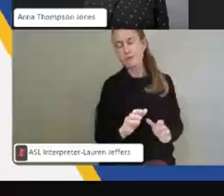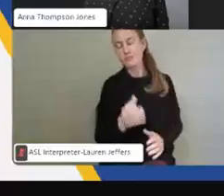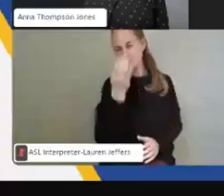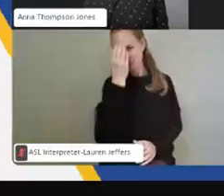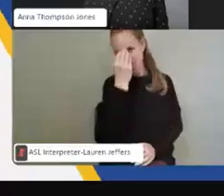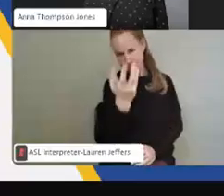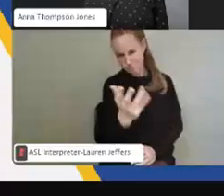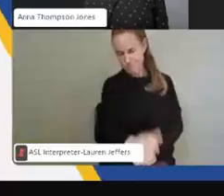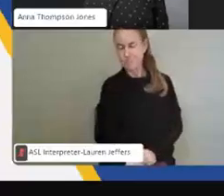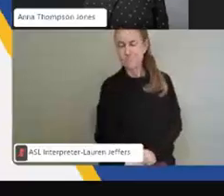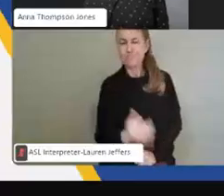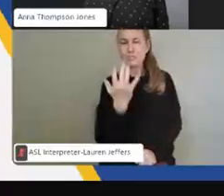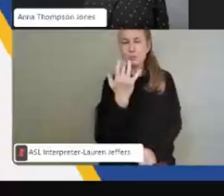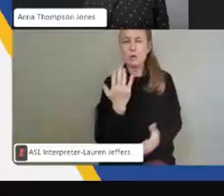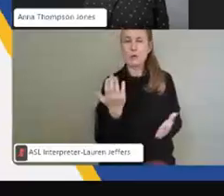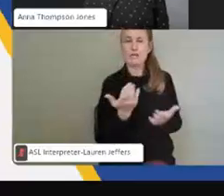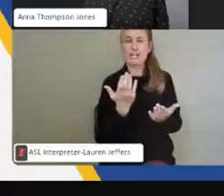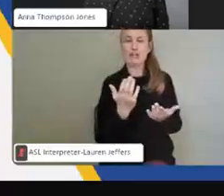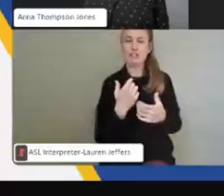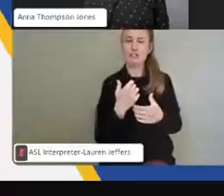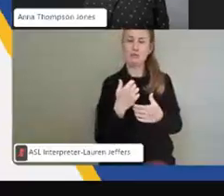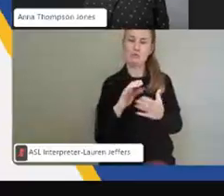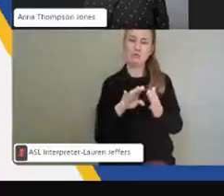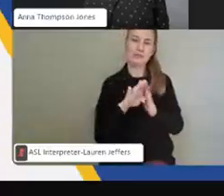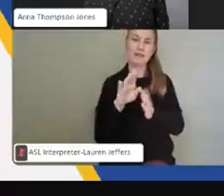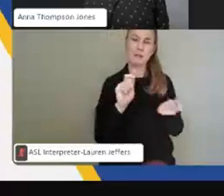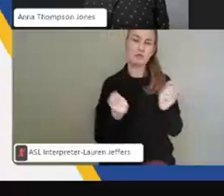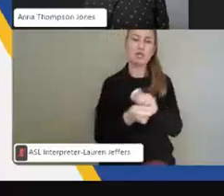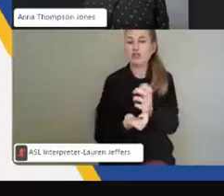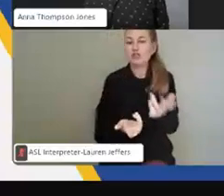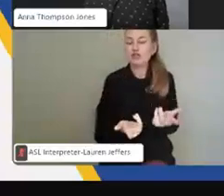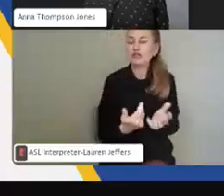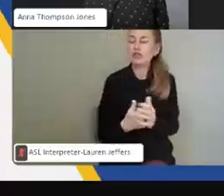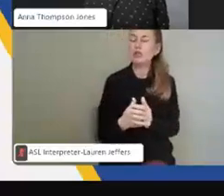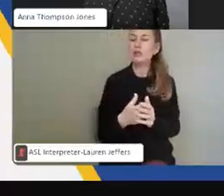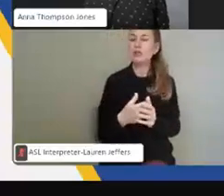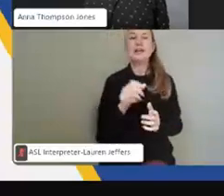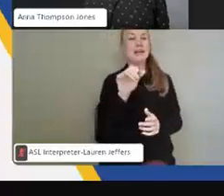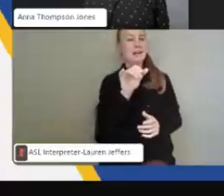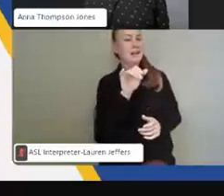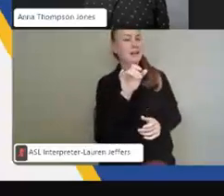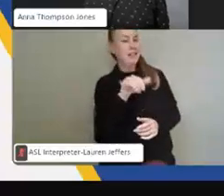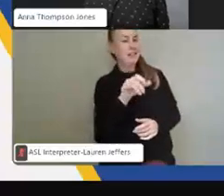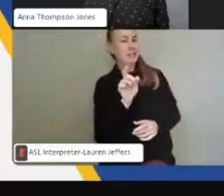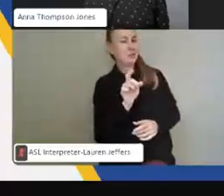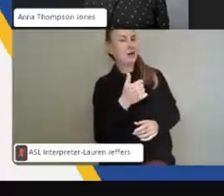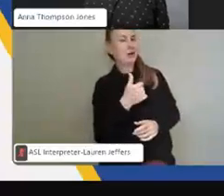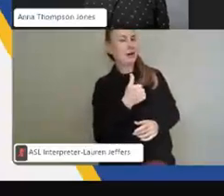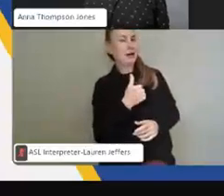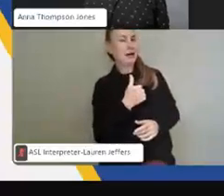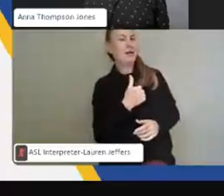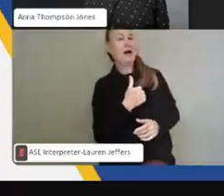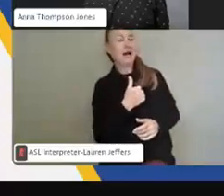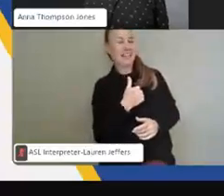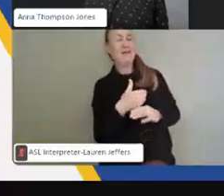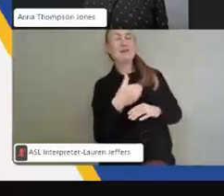we're here, to make those changes, so. Casey, I think that's where I was headed. I was waiting for the ask for